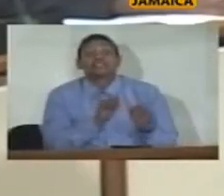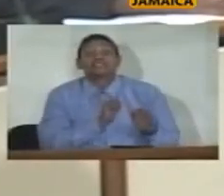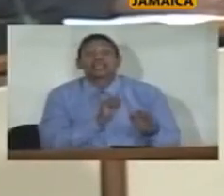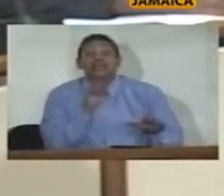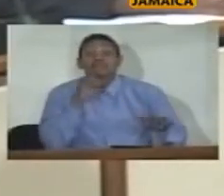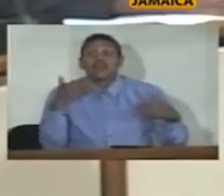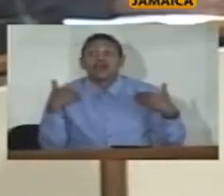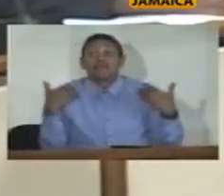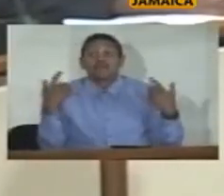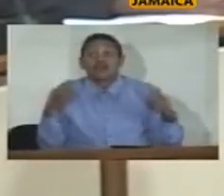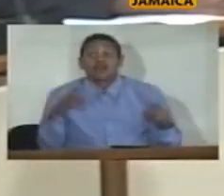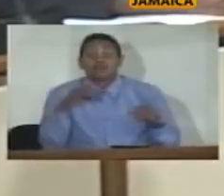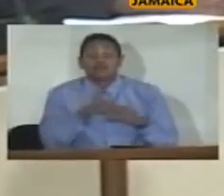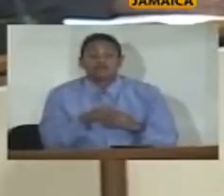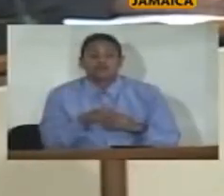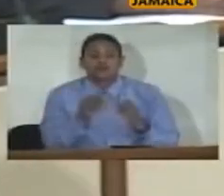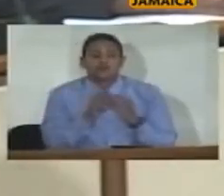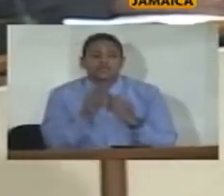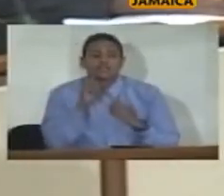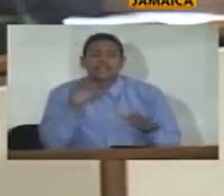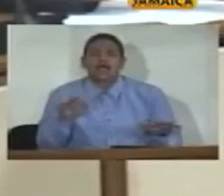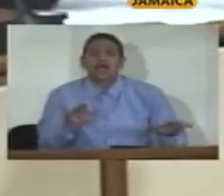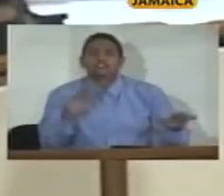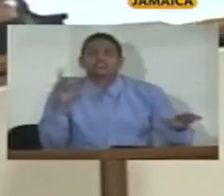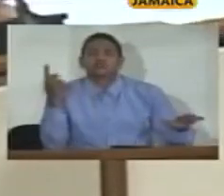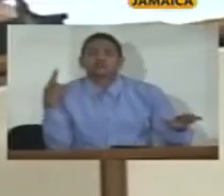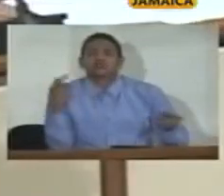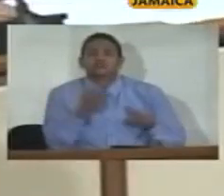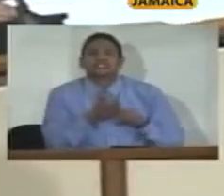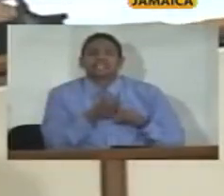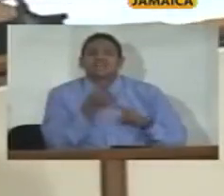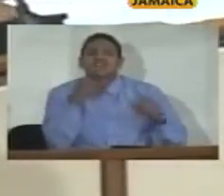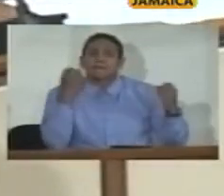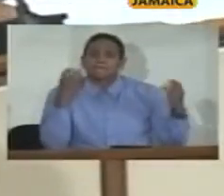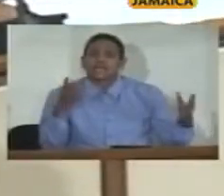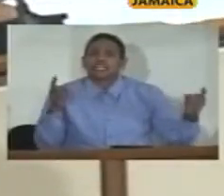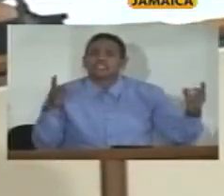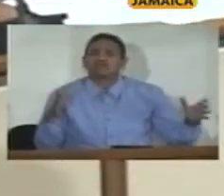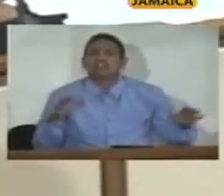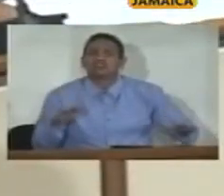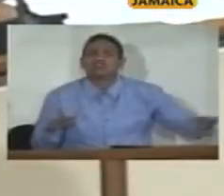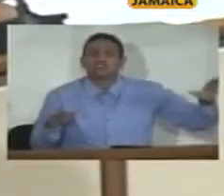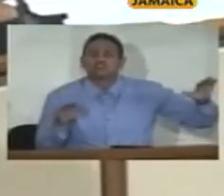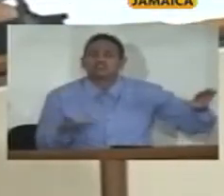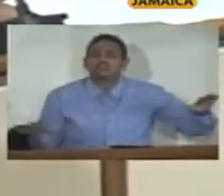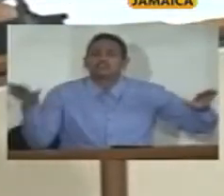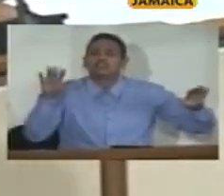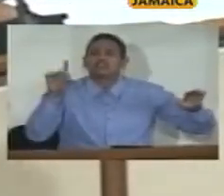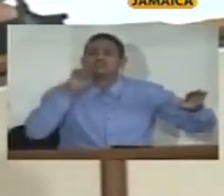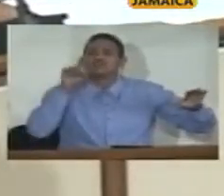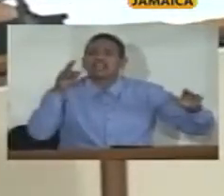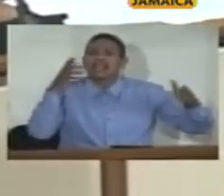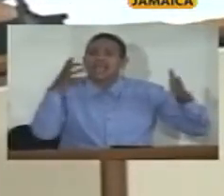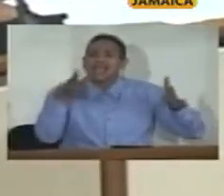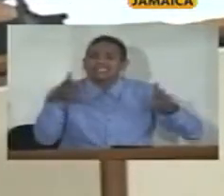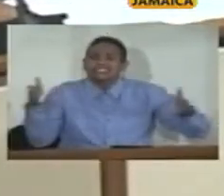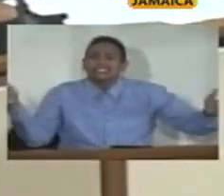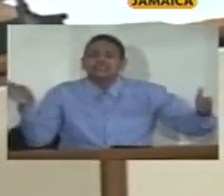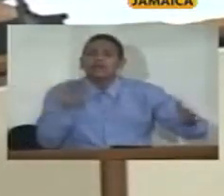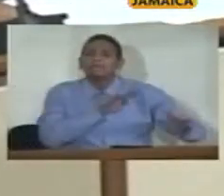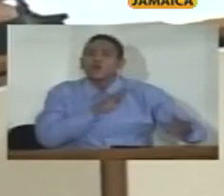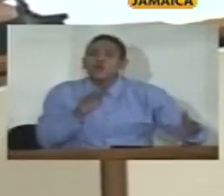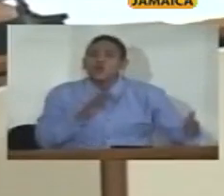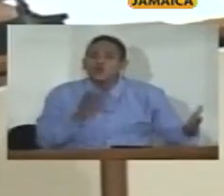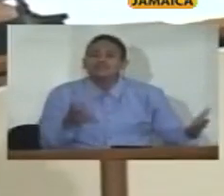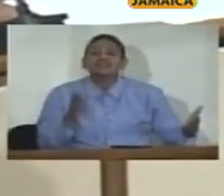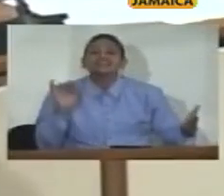held with the acting principal and many directors and the existing board,